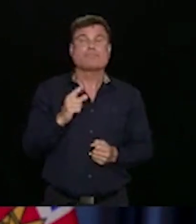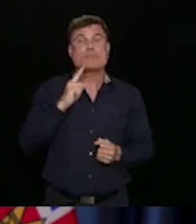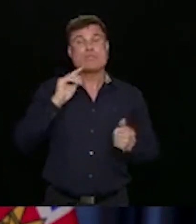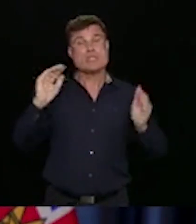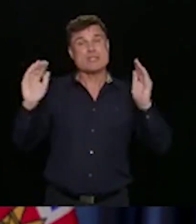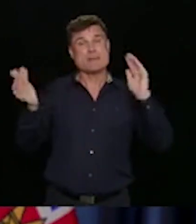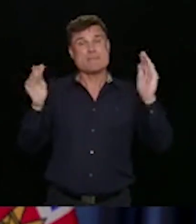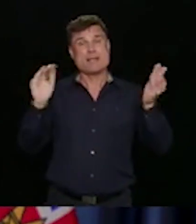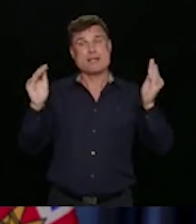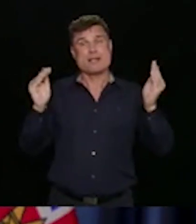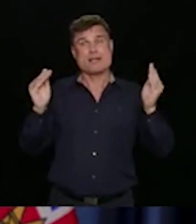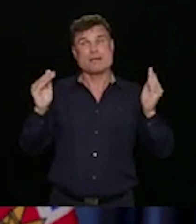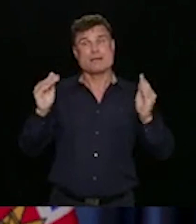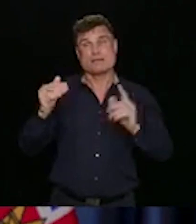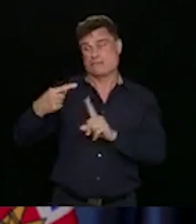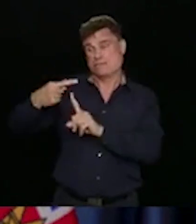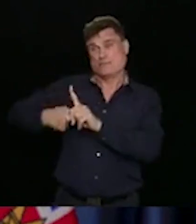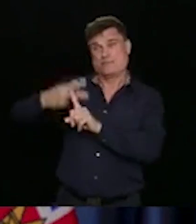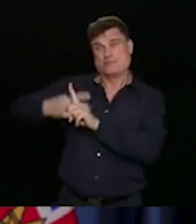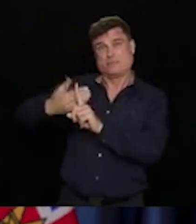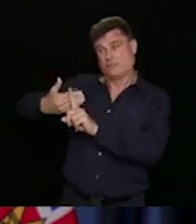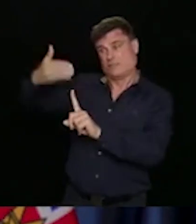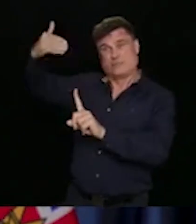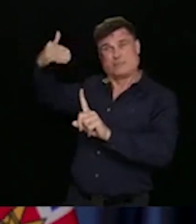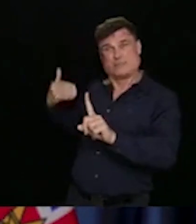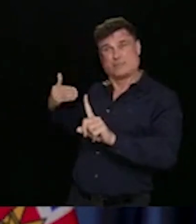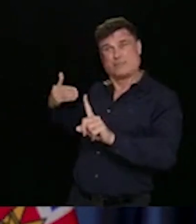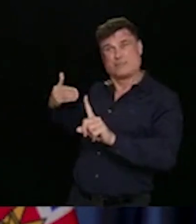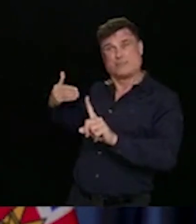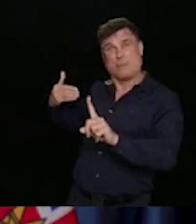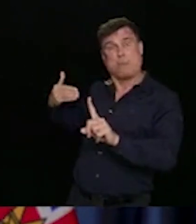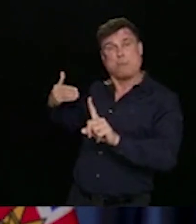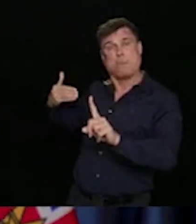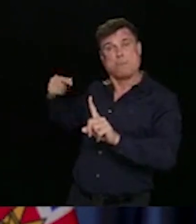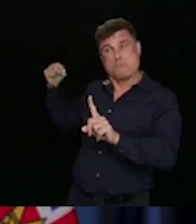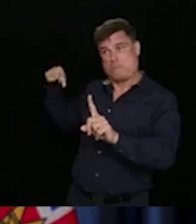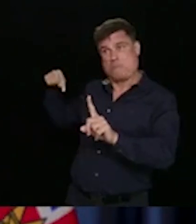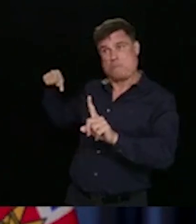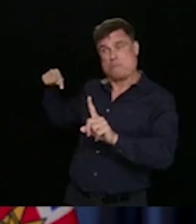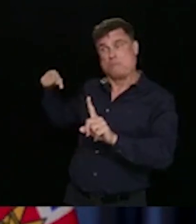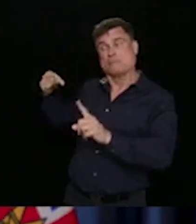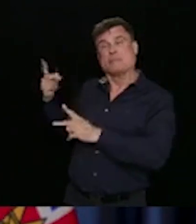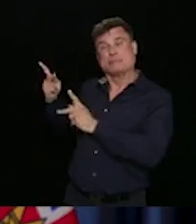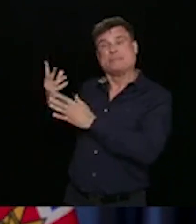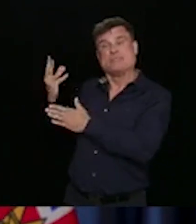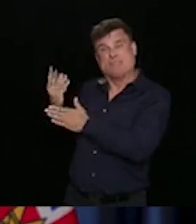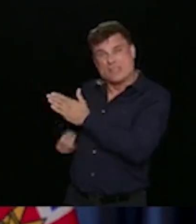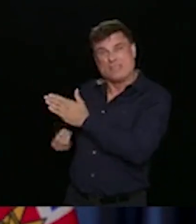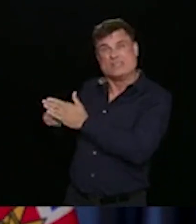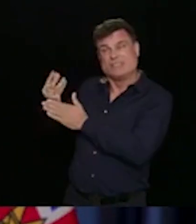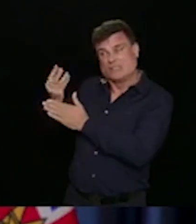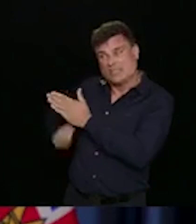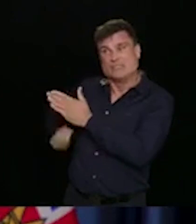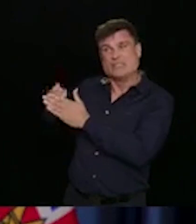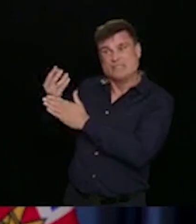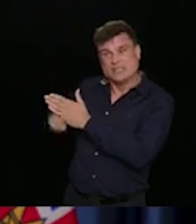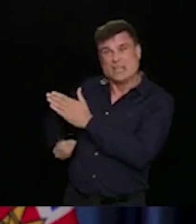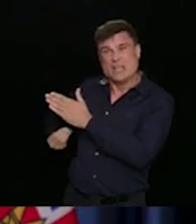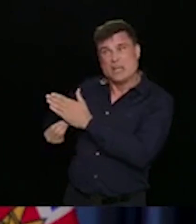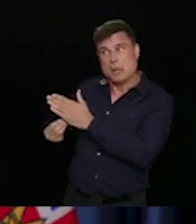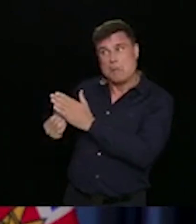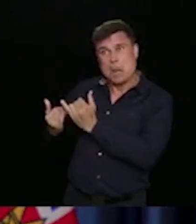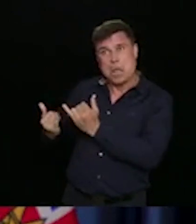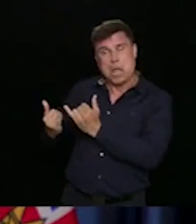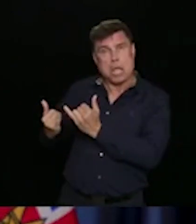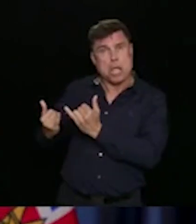a month or 2 months ago. So we've reopened a lot of things. We're doing surgeries. We're having visits in